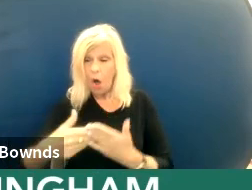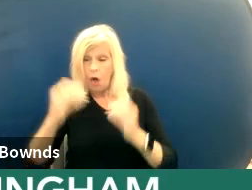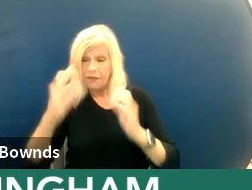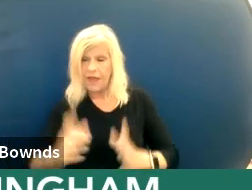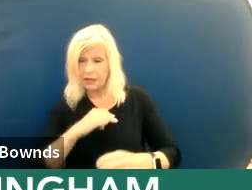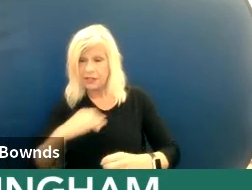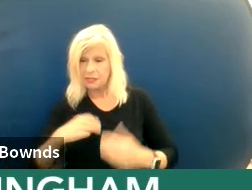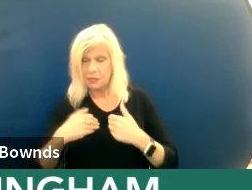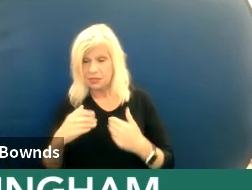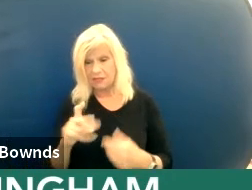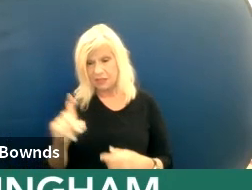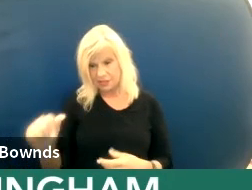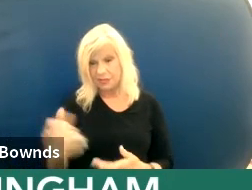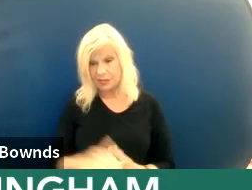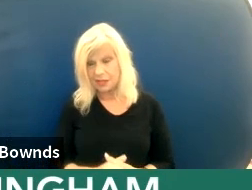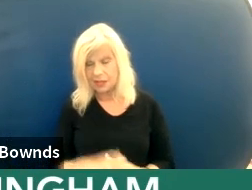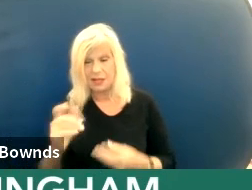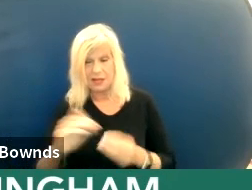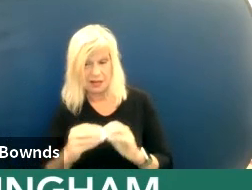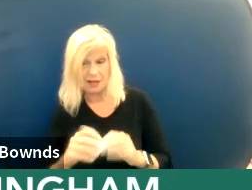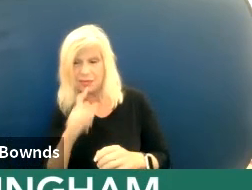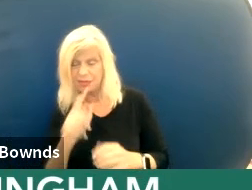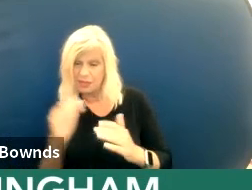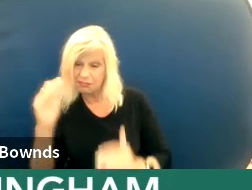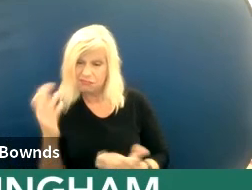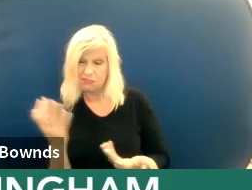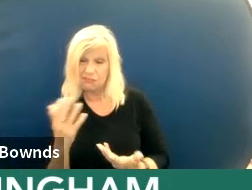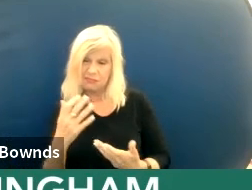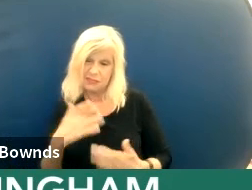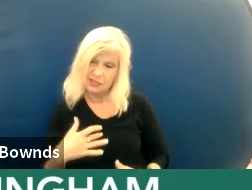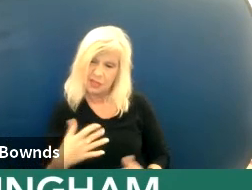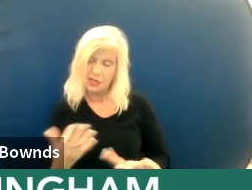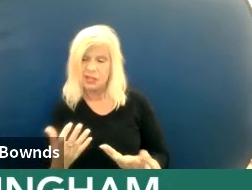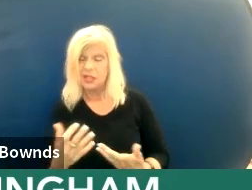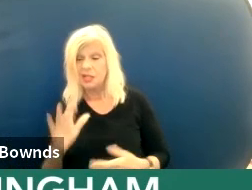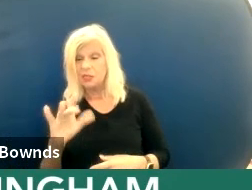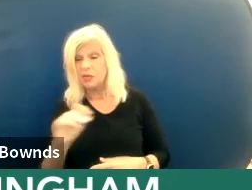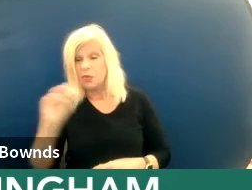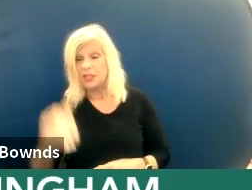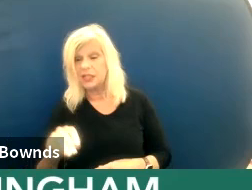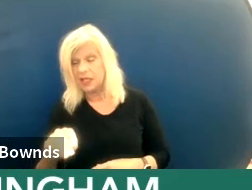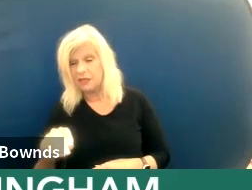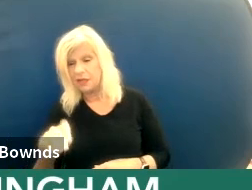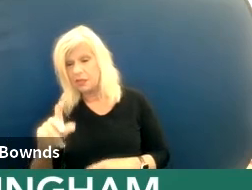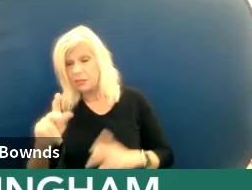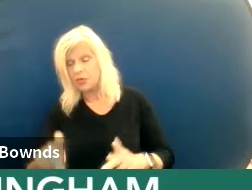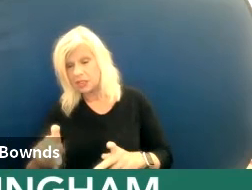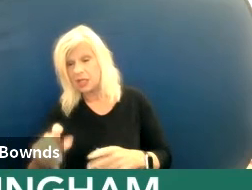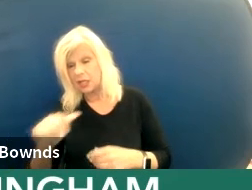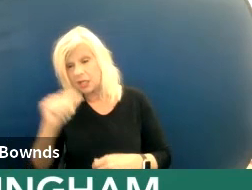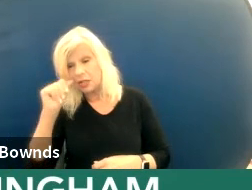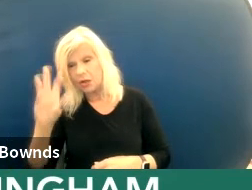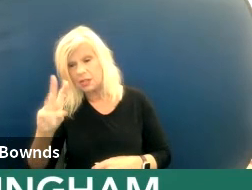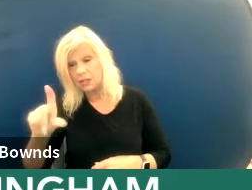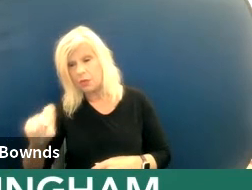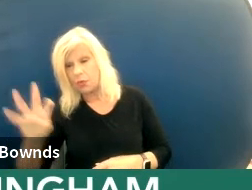have disabilities. And these numbers are rather discouraging given that 25.7% of American adults, roughly 61.4